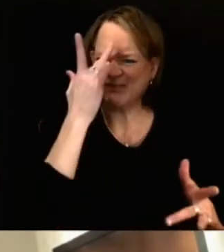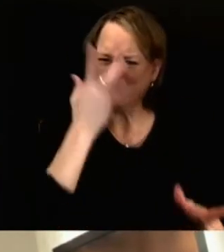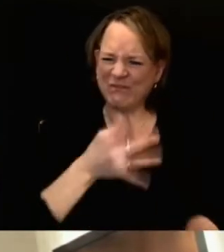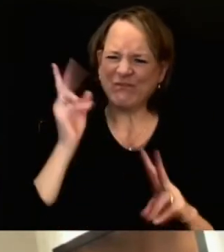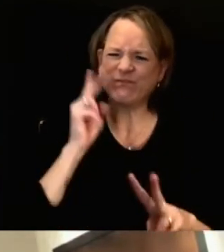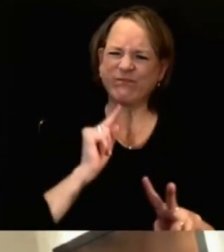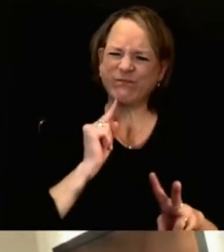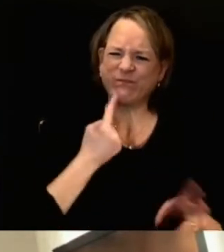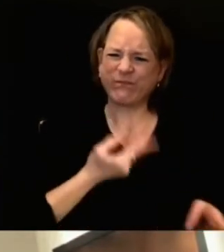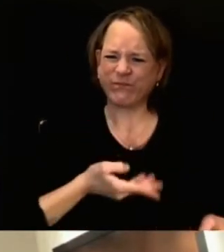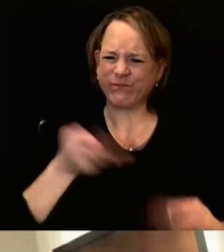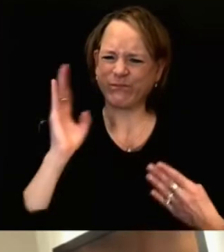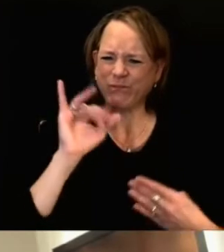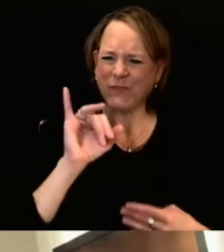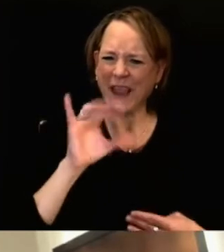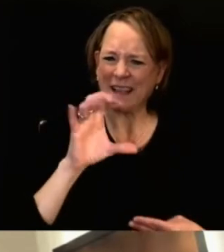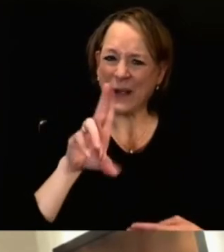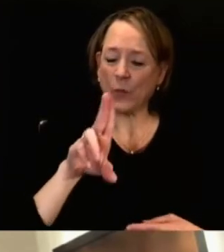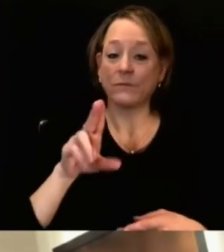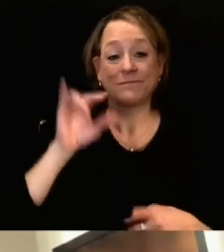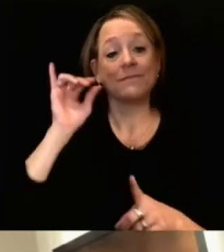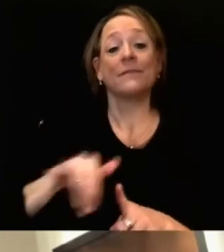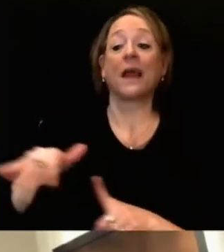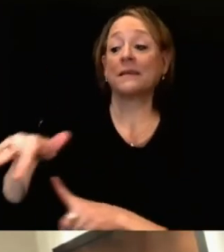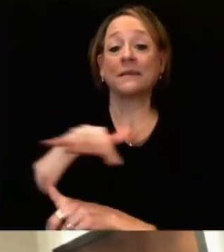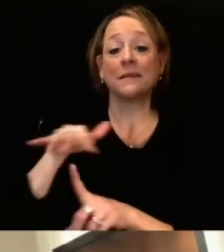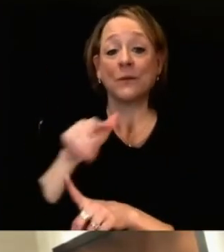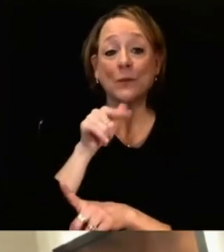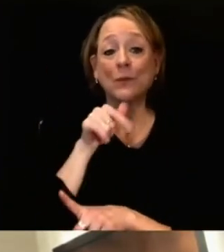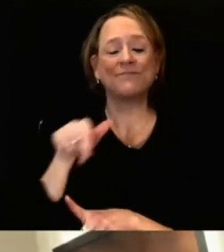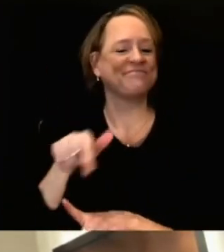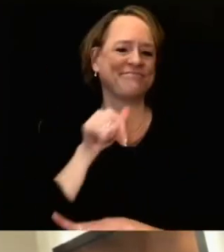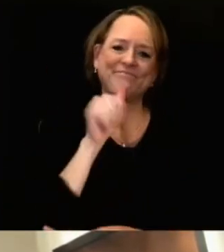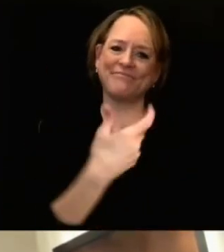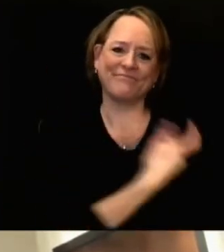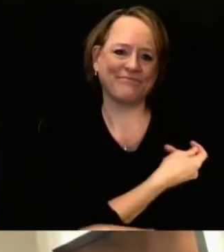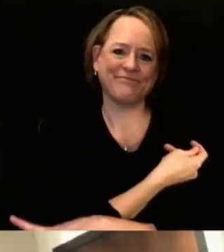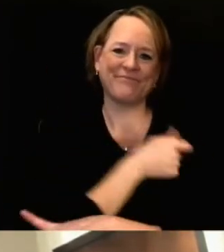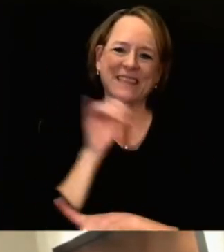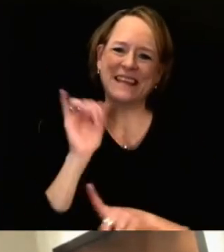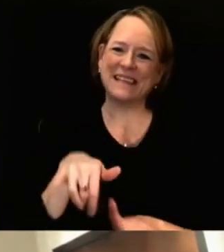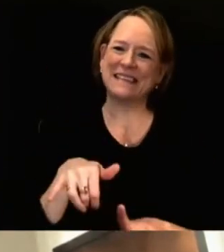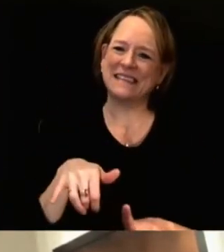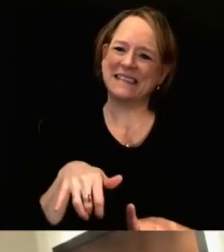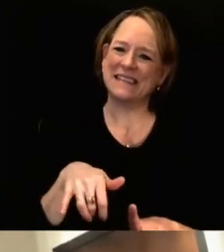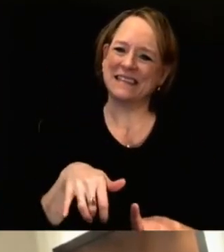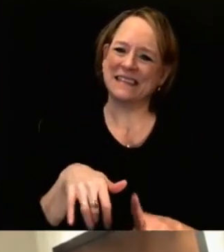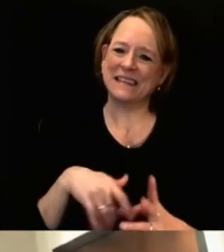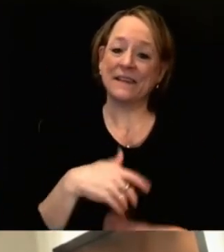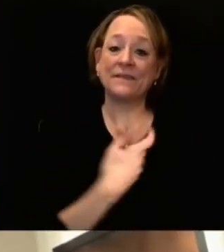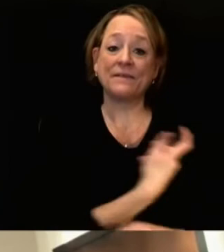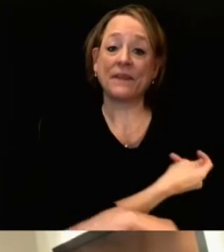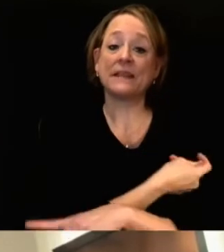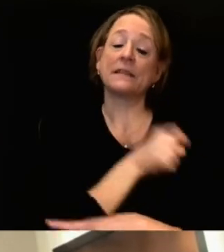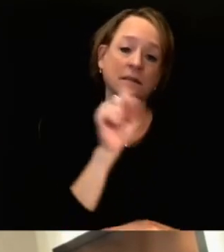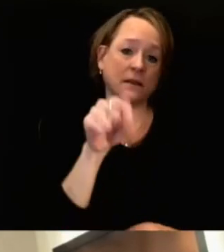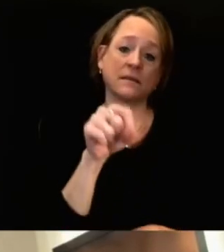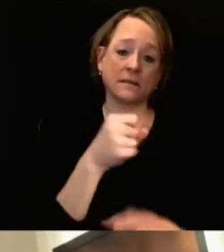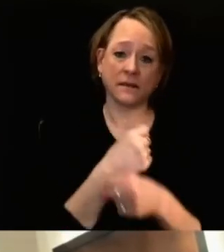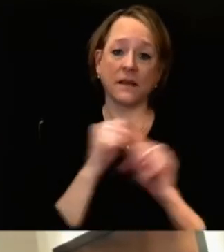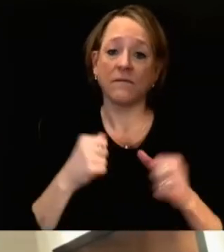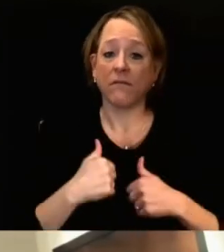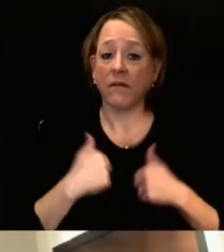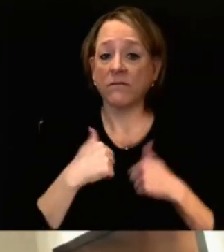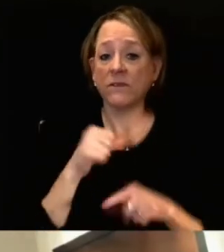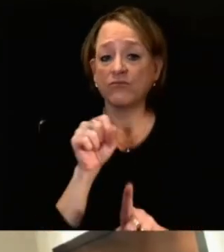the top-line message, is that vaccines save lives. They also happen to prevent infection, but they're